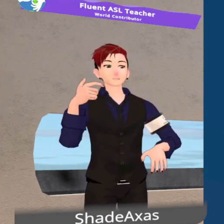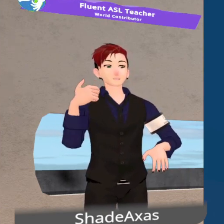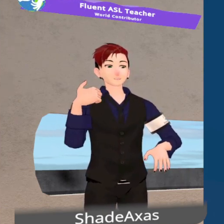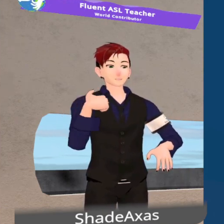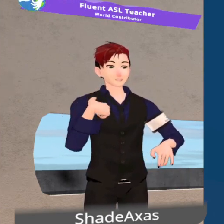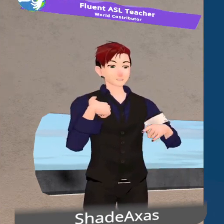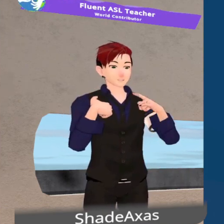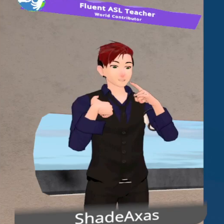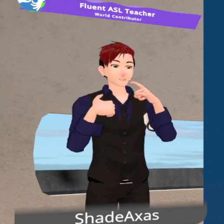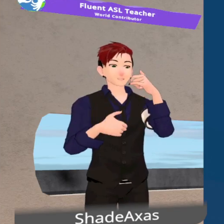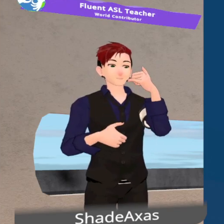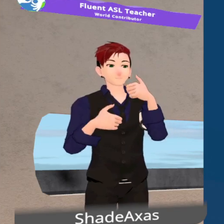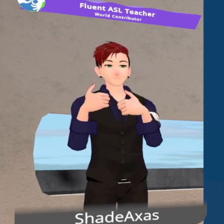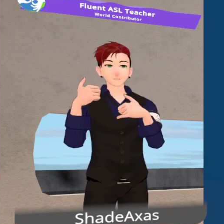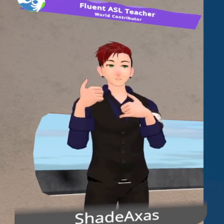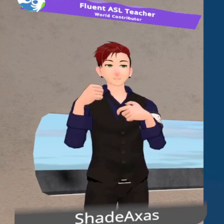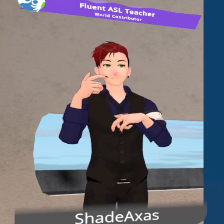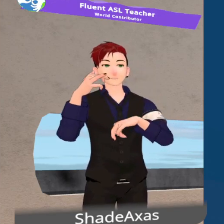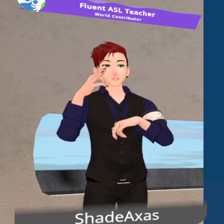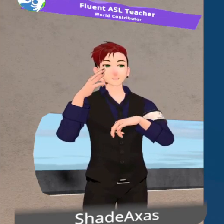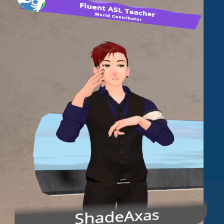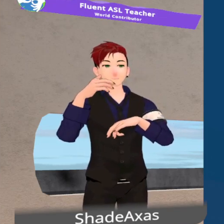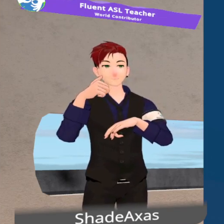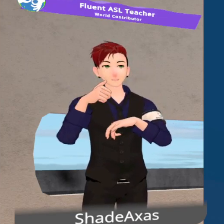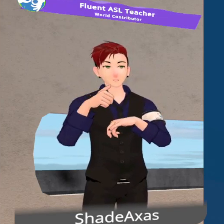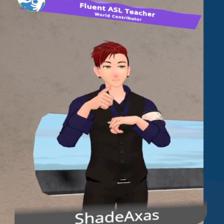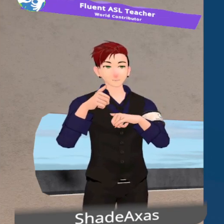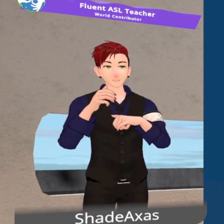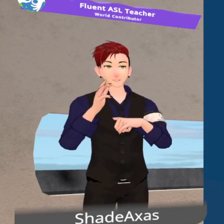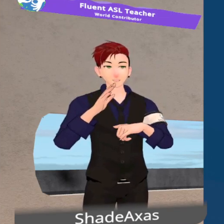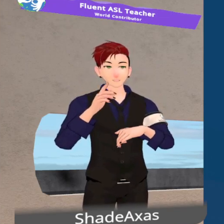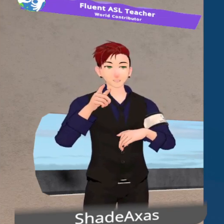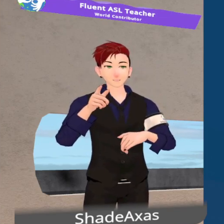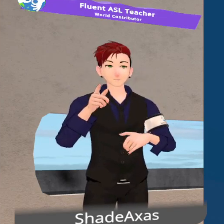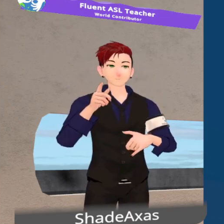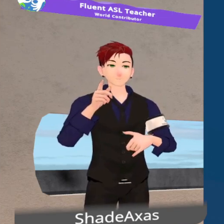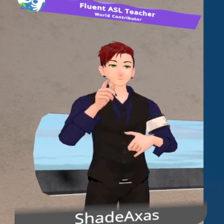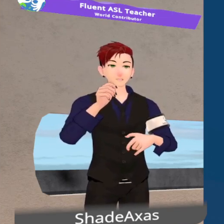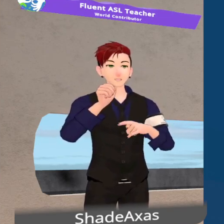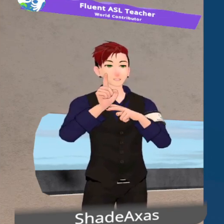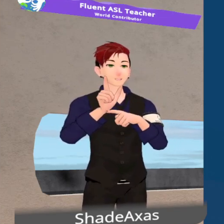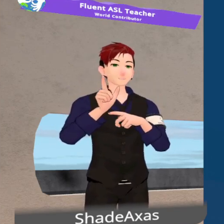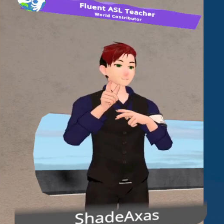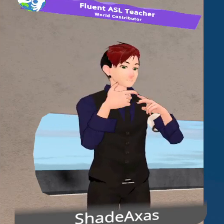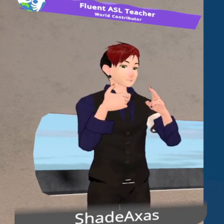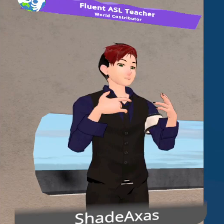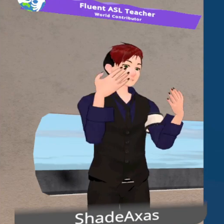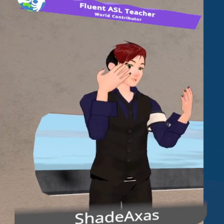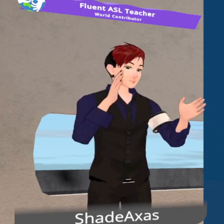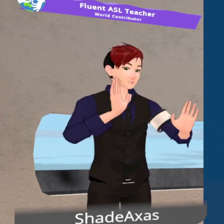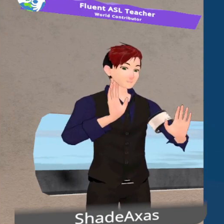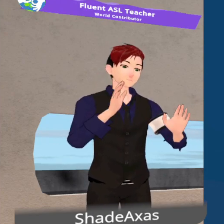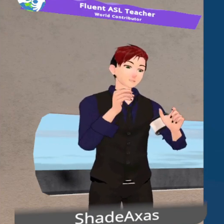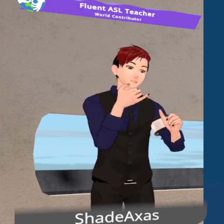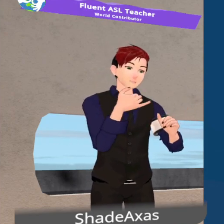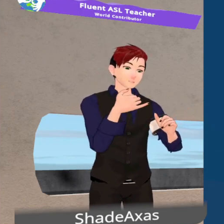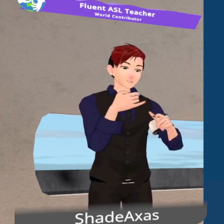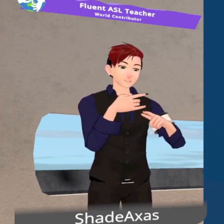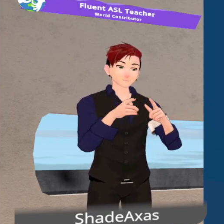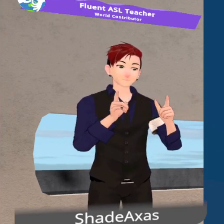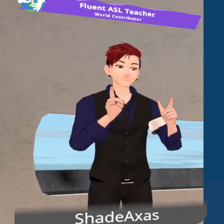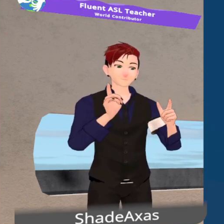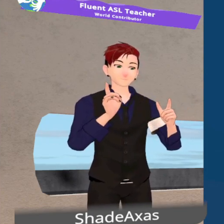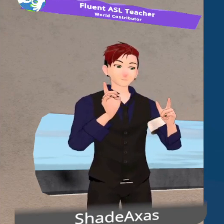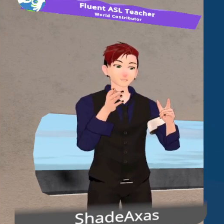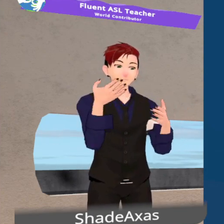So in Canada, most of English speaking Canada does ASL from what I know. I could be